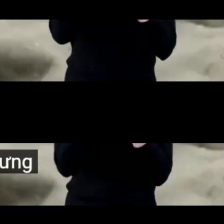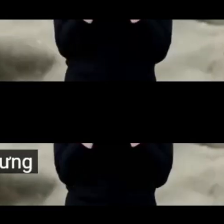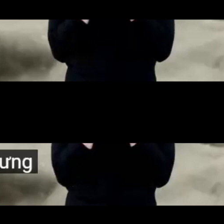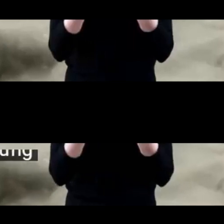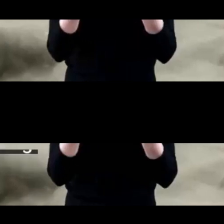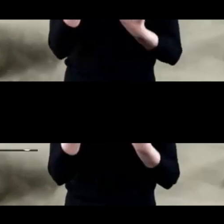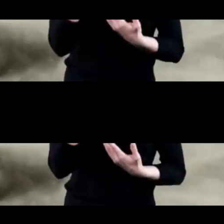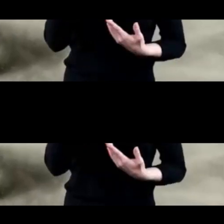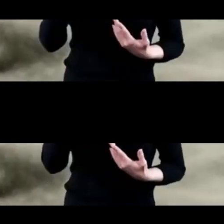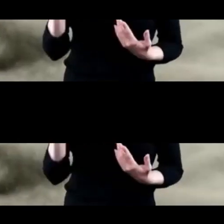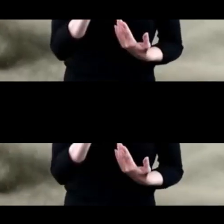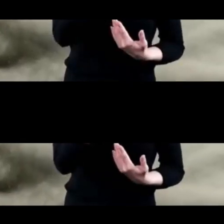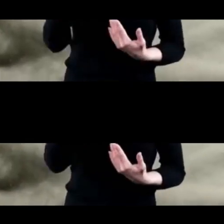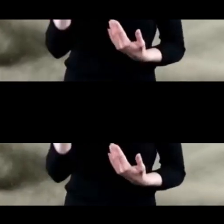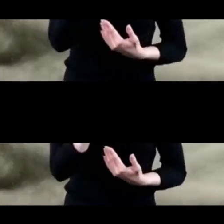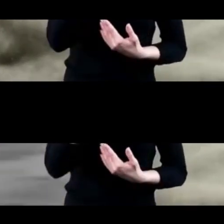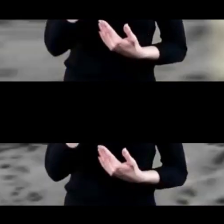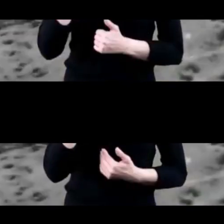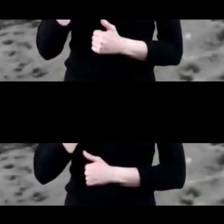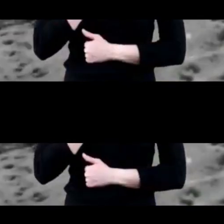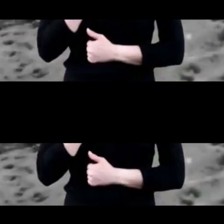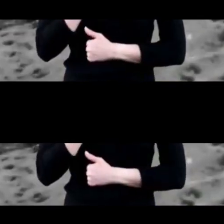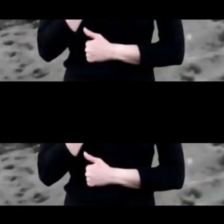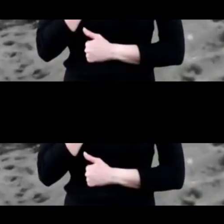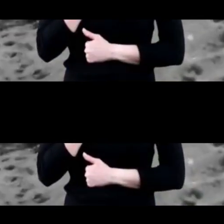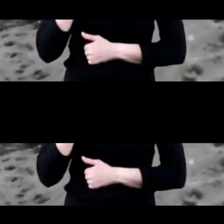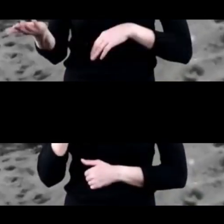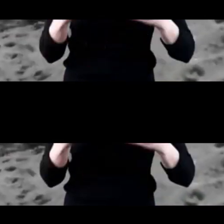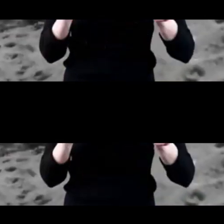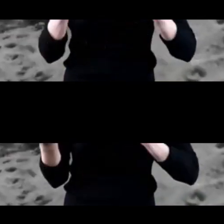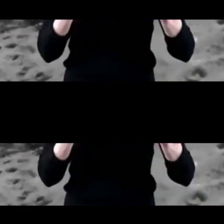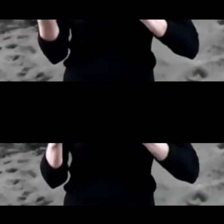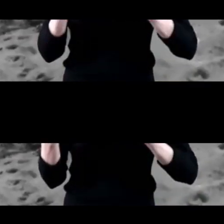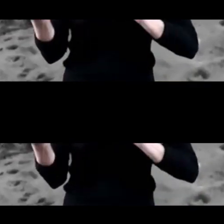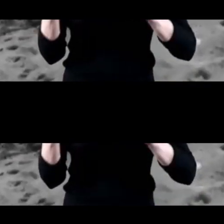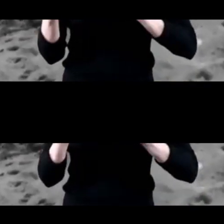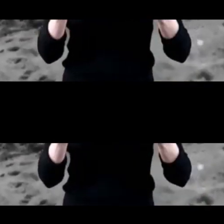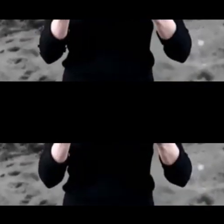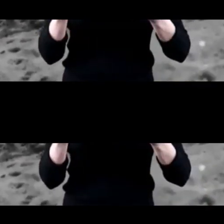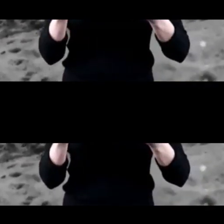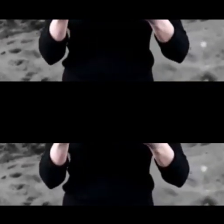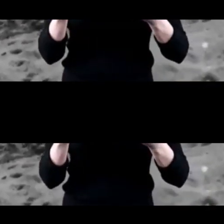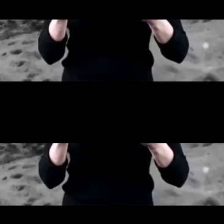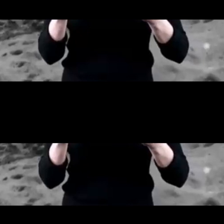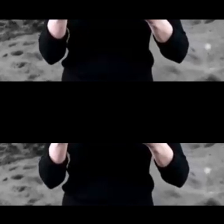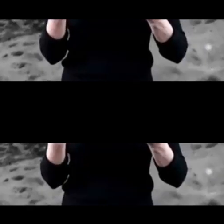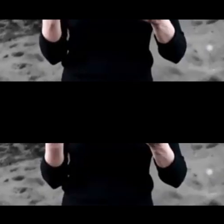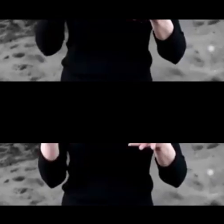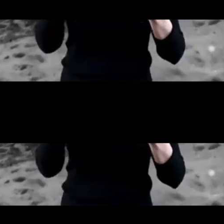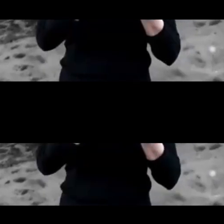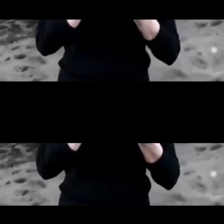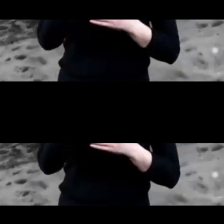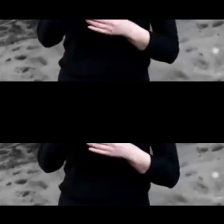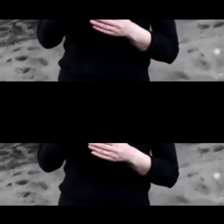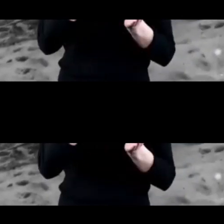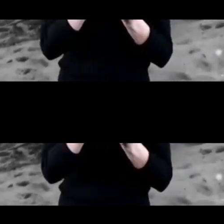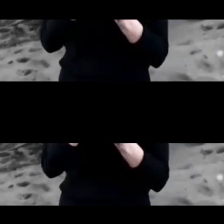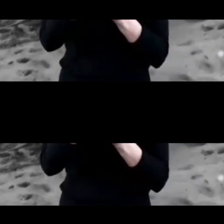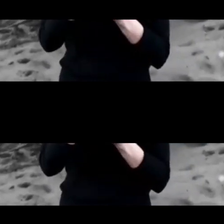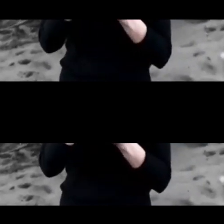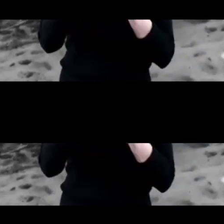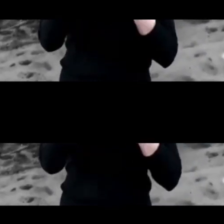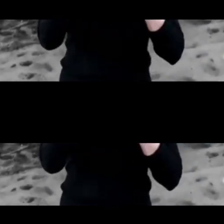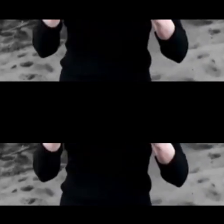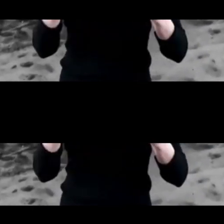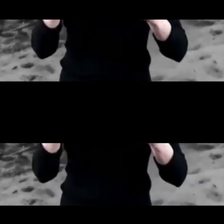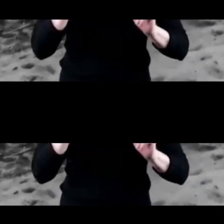In all, 11 million military personnel would die, plus an additional 7 million